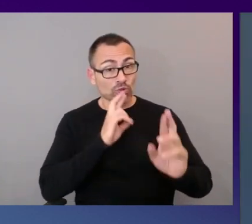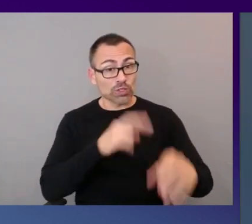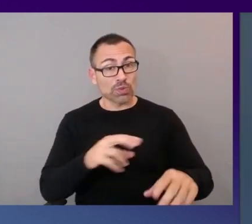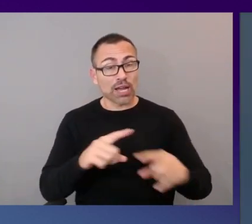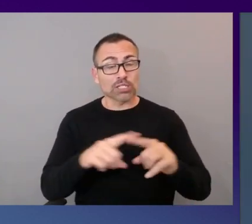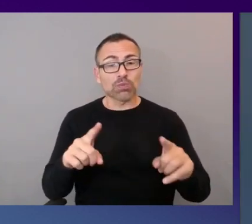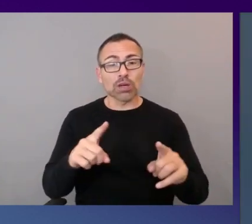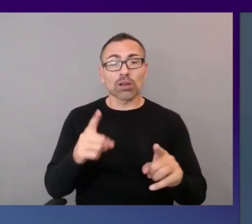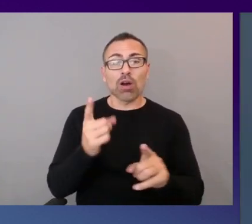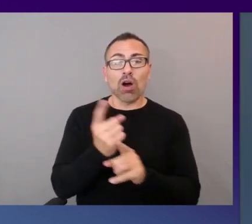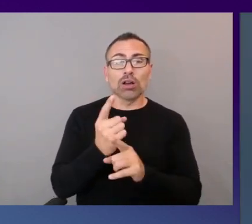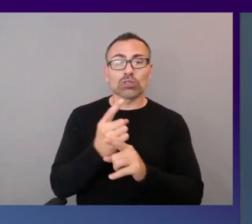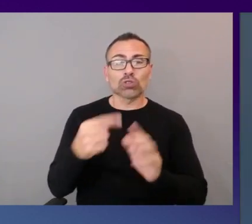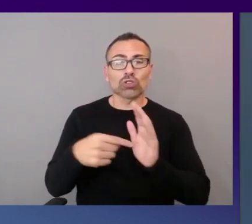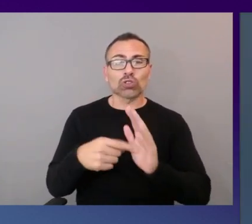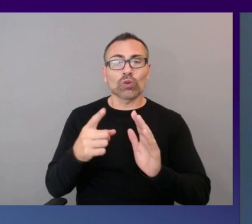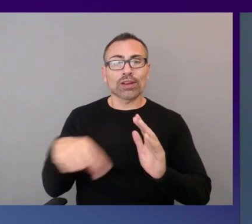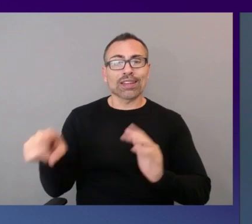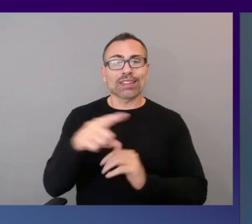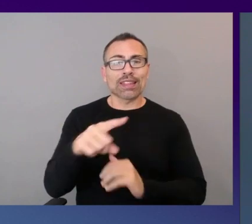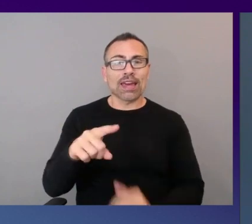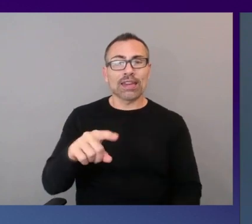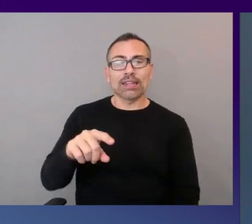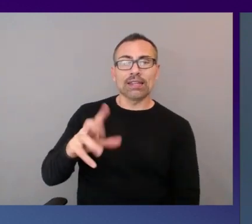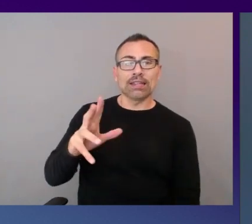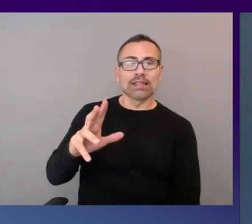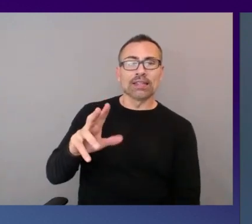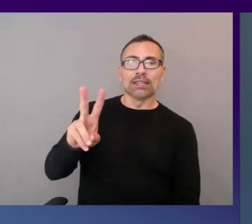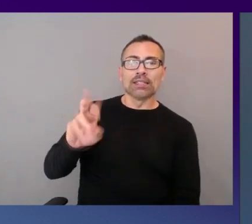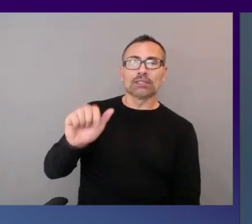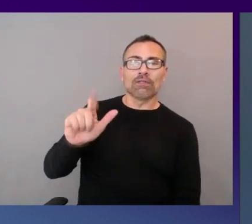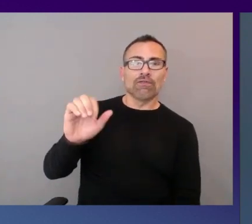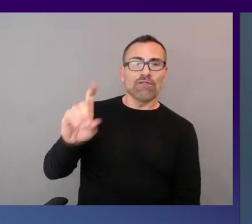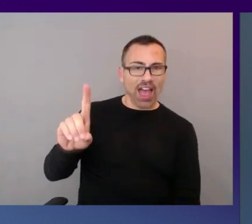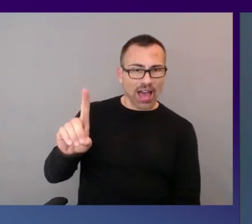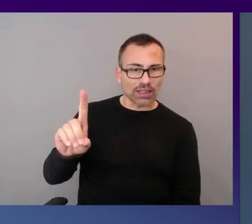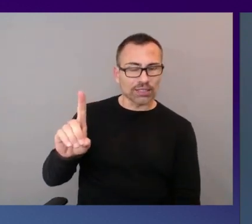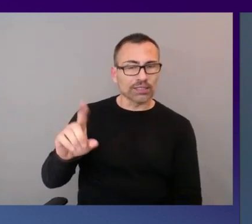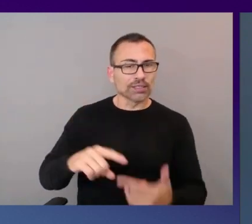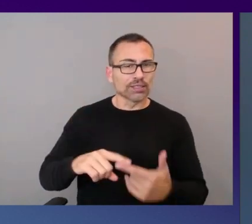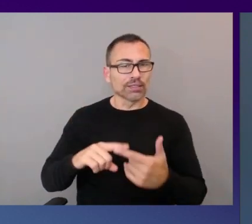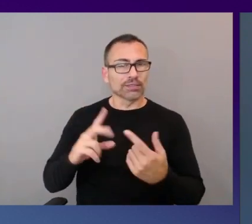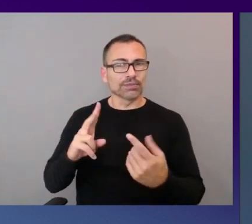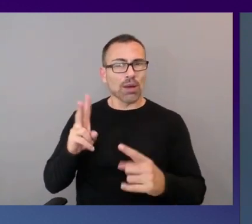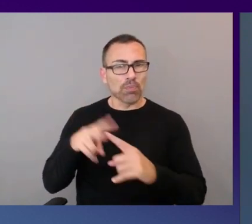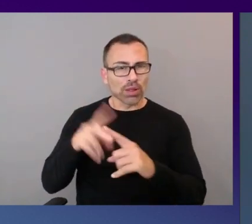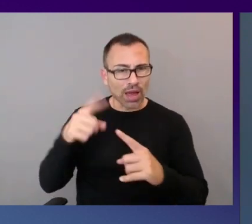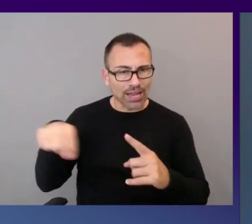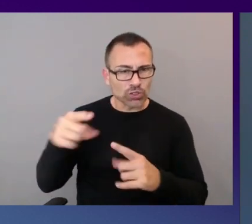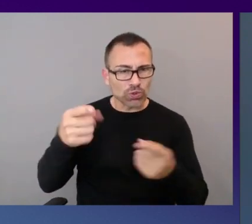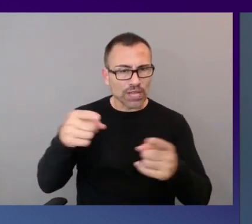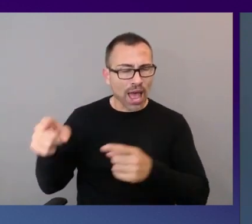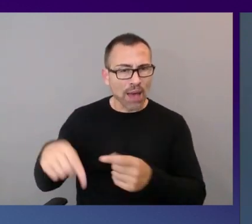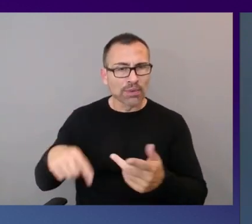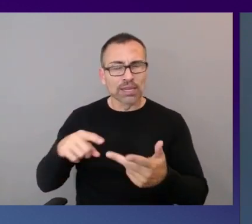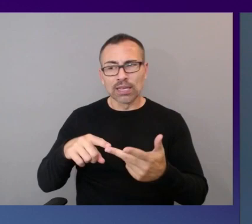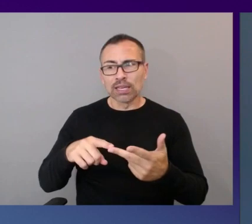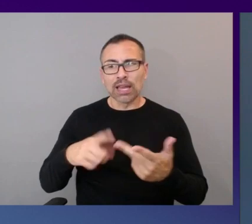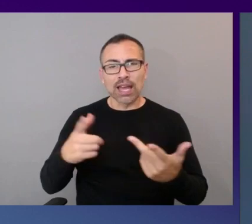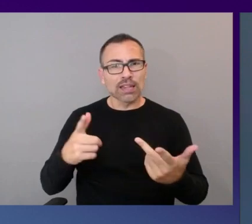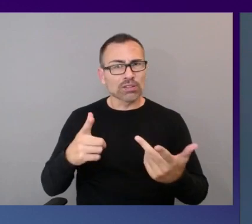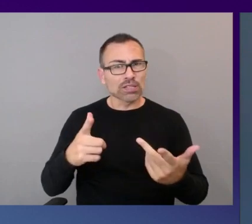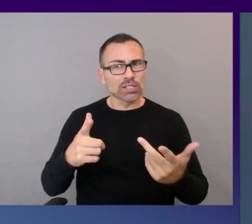also ensuring that it's valid and relevant and robust. And so all of those are additional complexities that come when we start